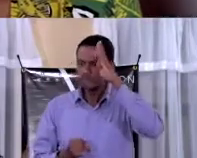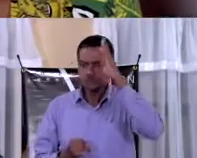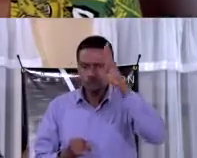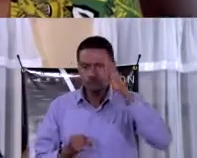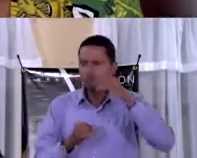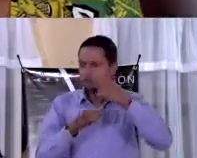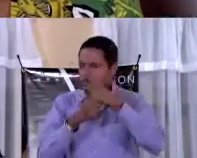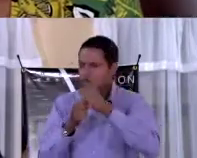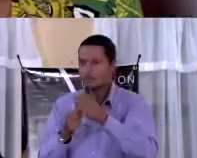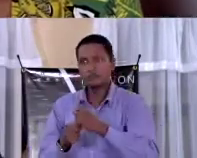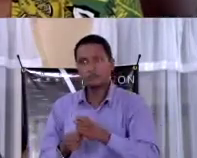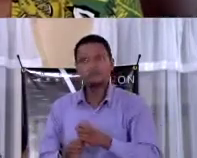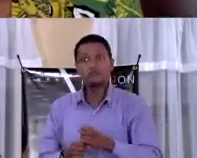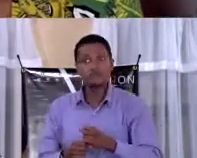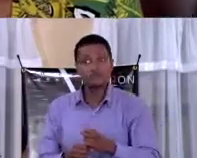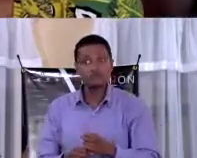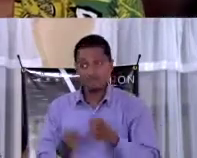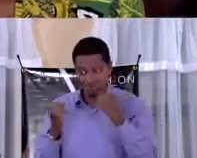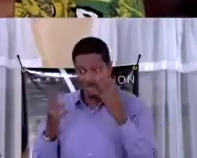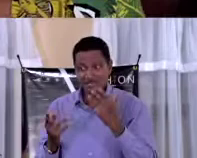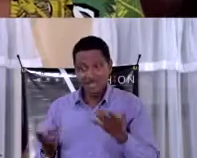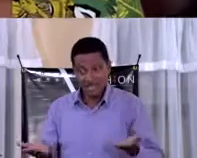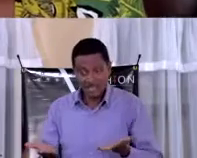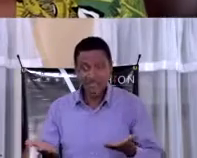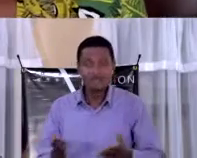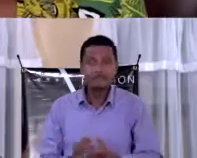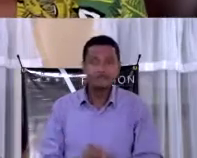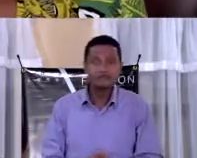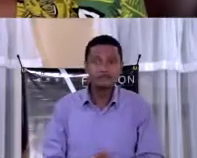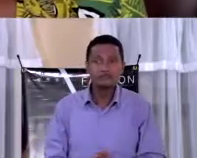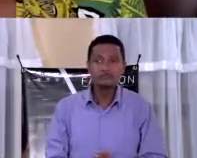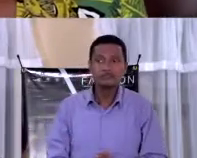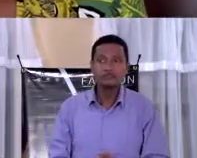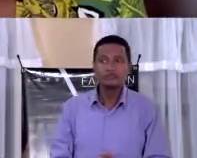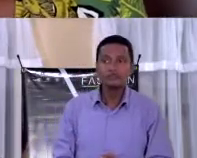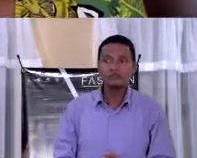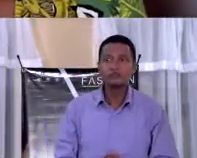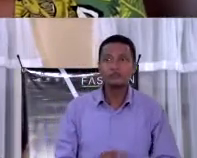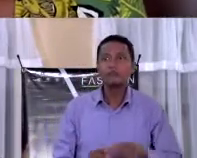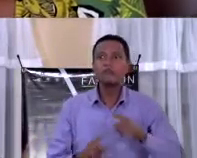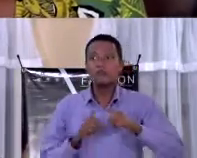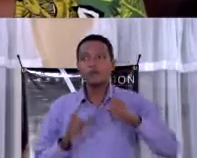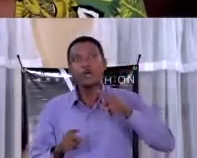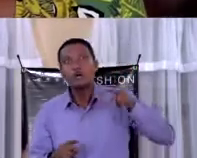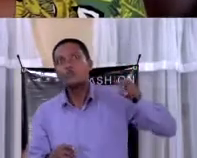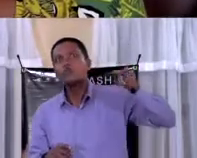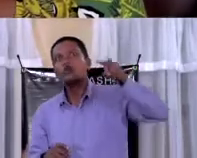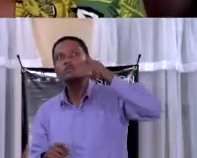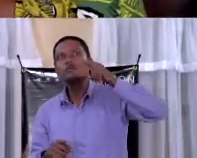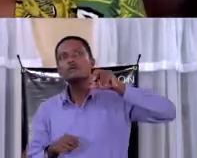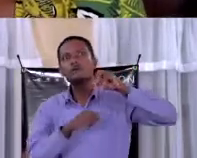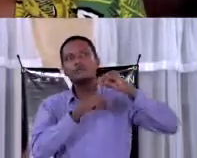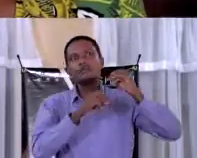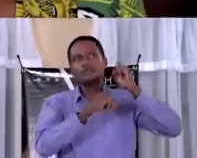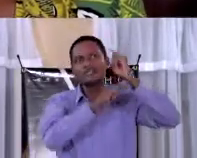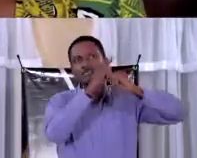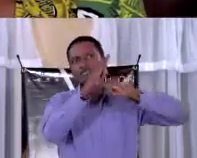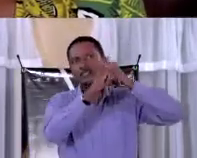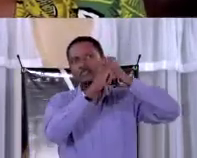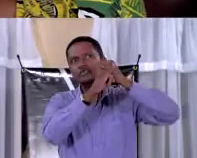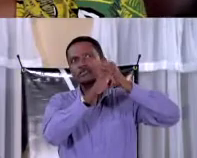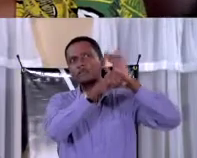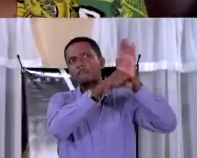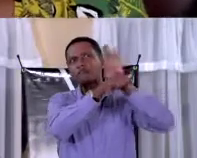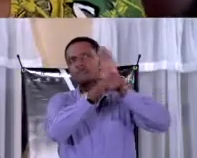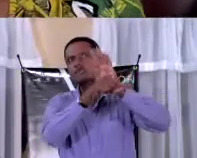it relates to business, the way that they conduct themselves as it relates to process, right? The way that they deal with their local brands,